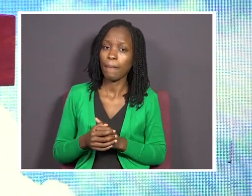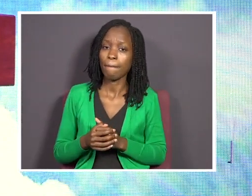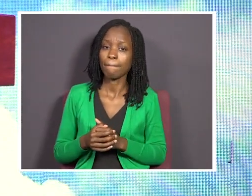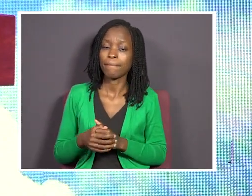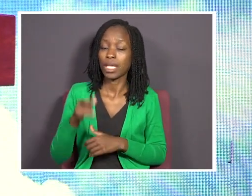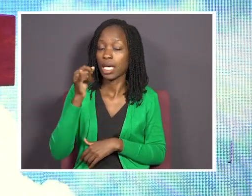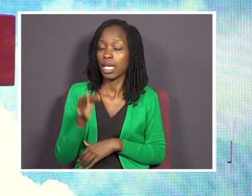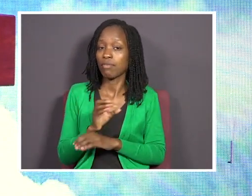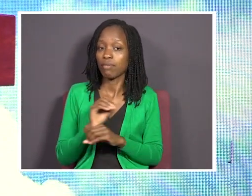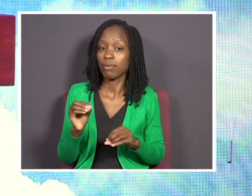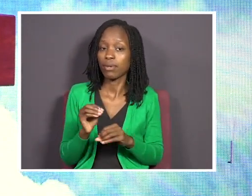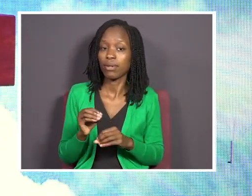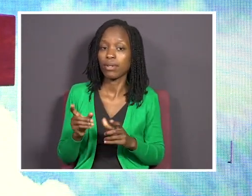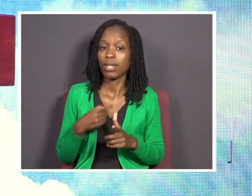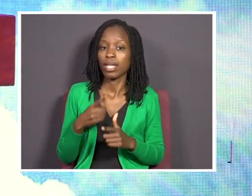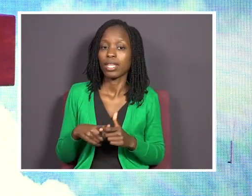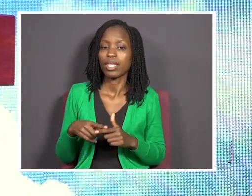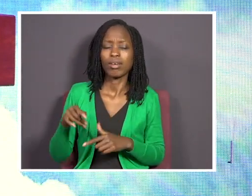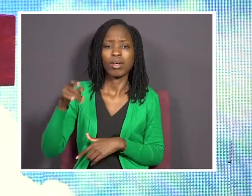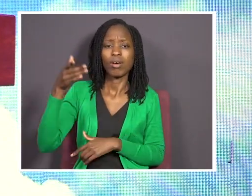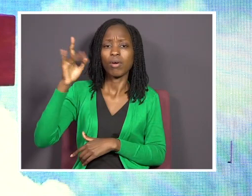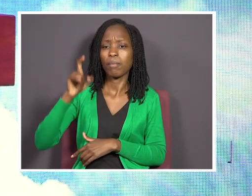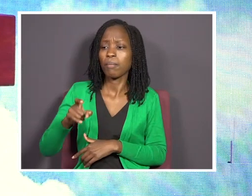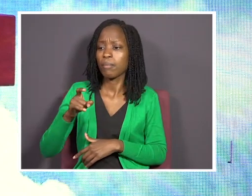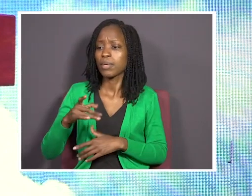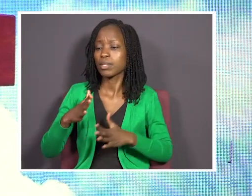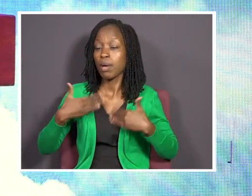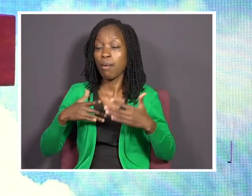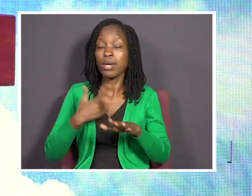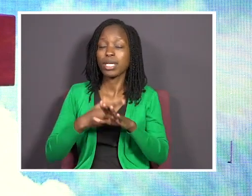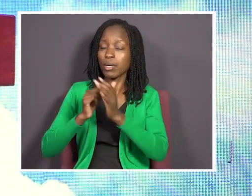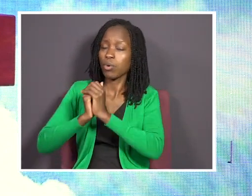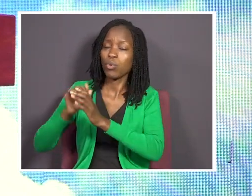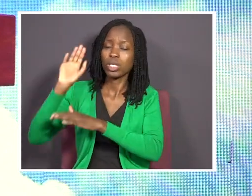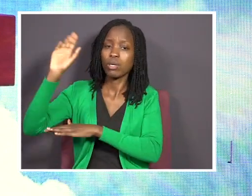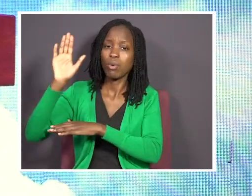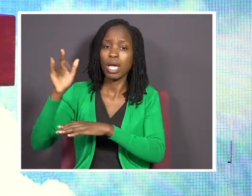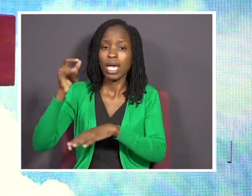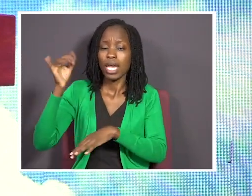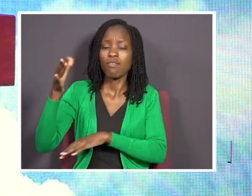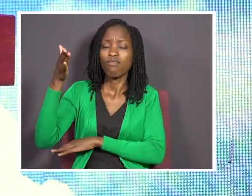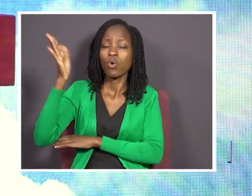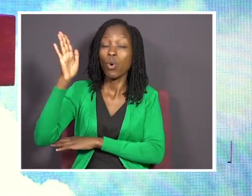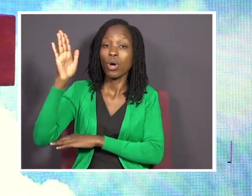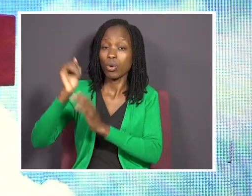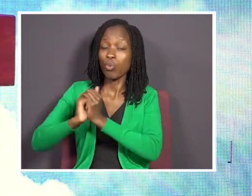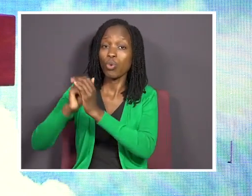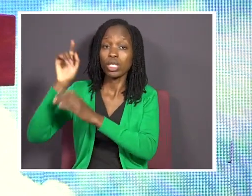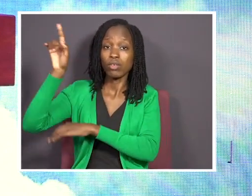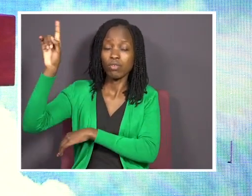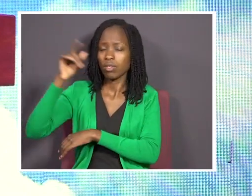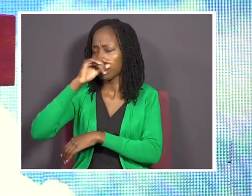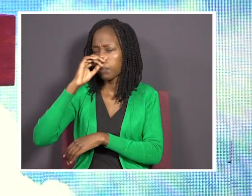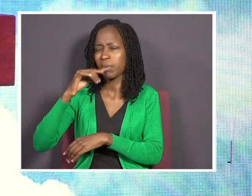If not, he must be very pleased when we bring our adoration to him. And even if he adores himself, which I